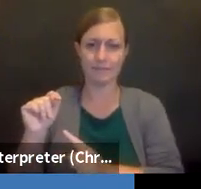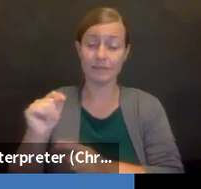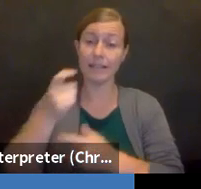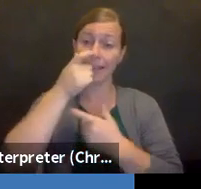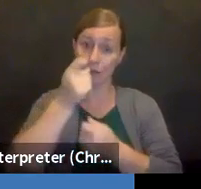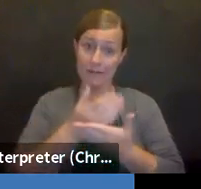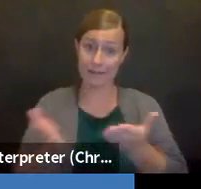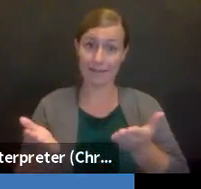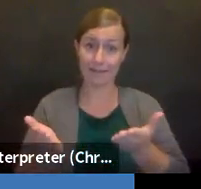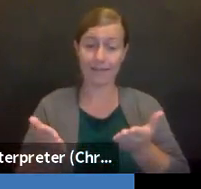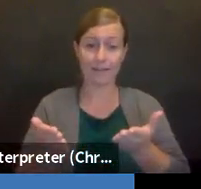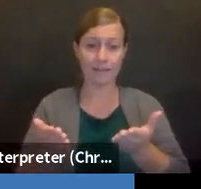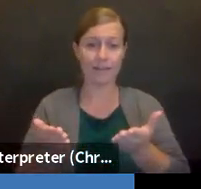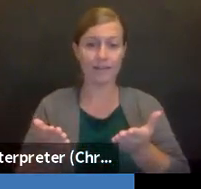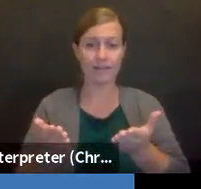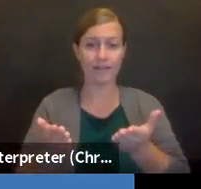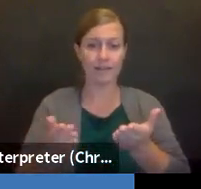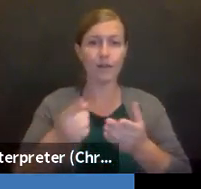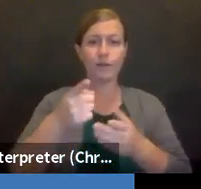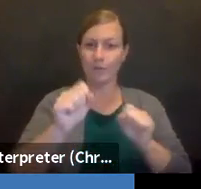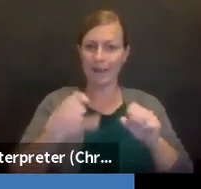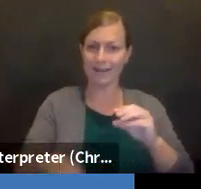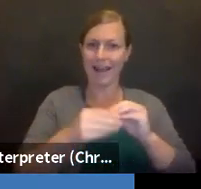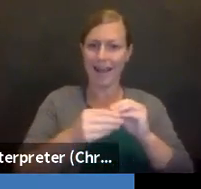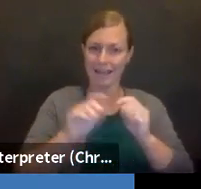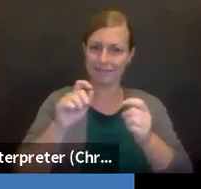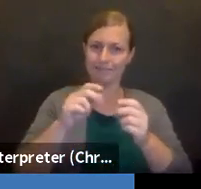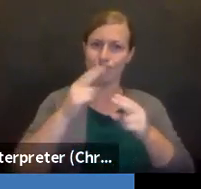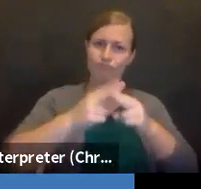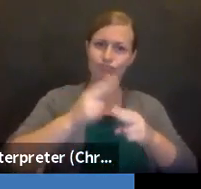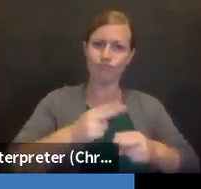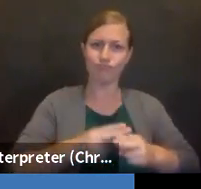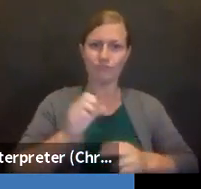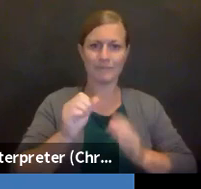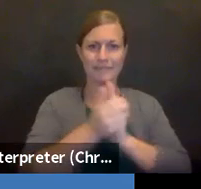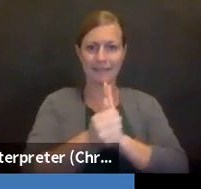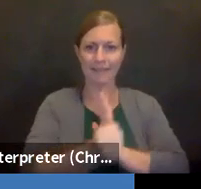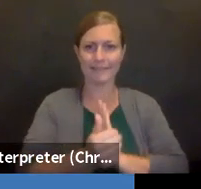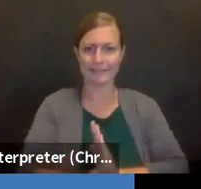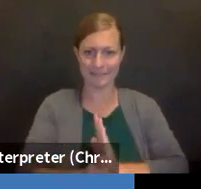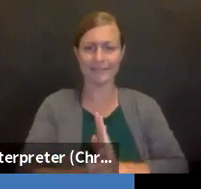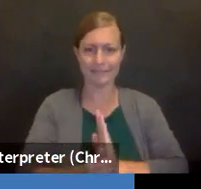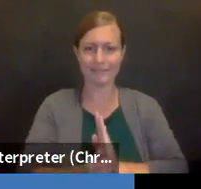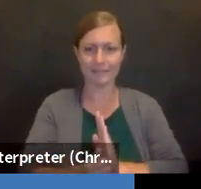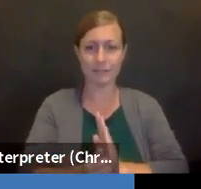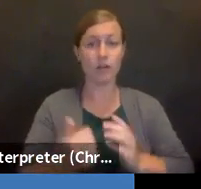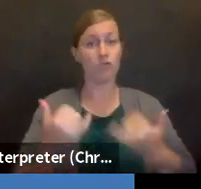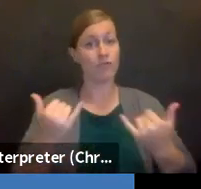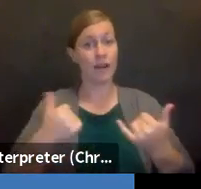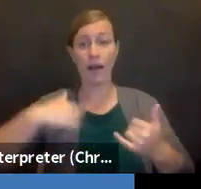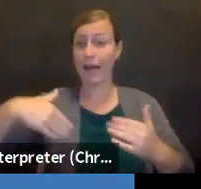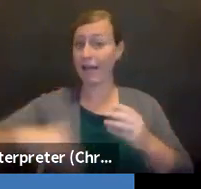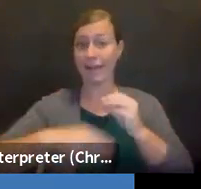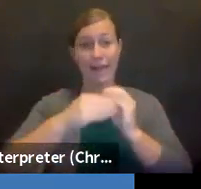this, you get to add skills yourself. So right now I have not added a single